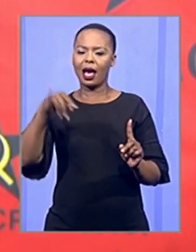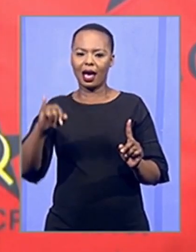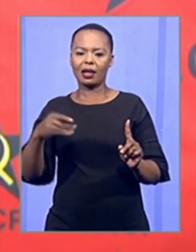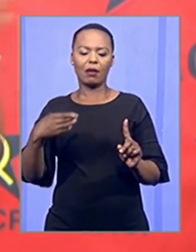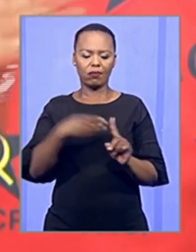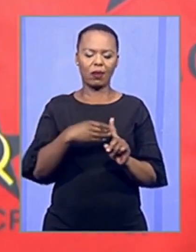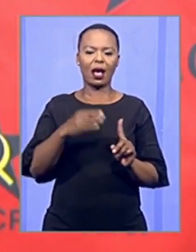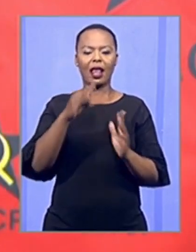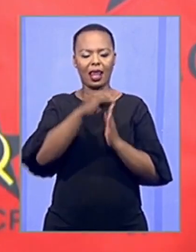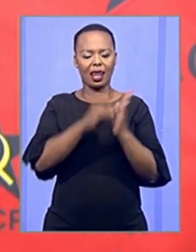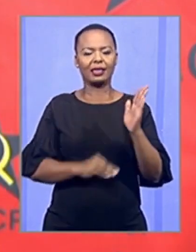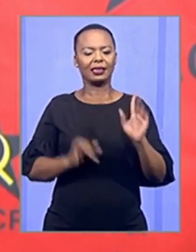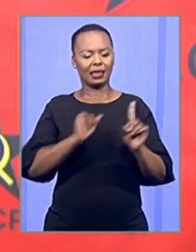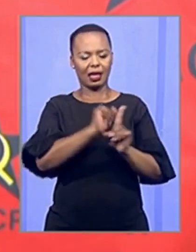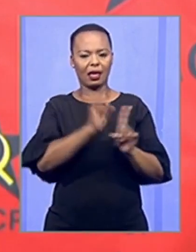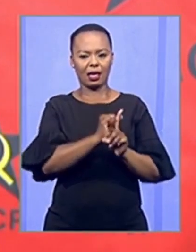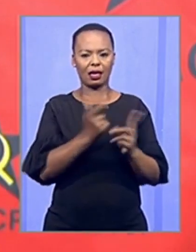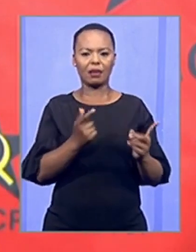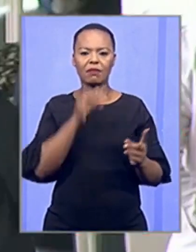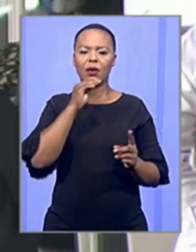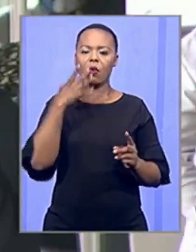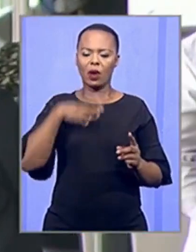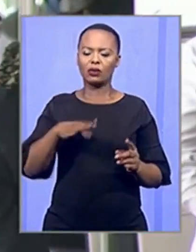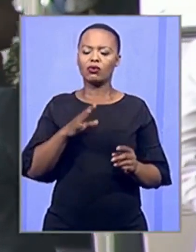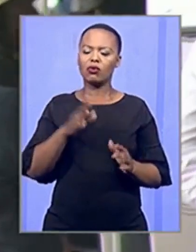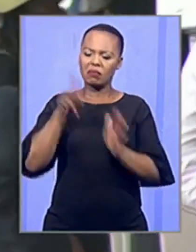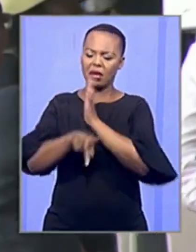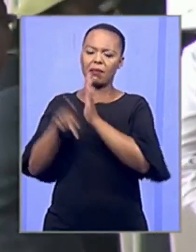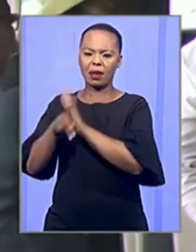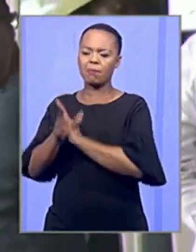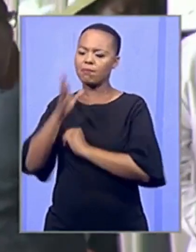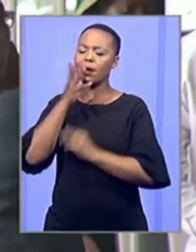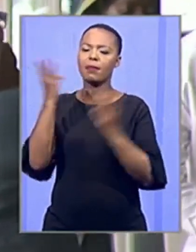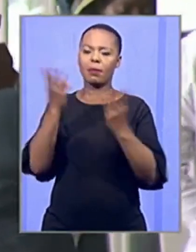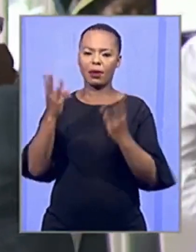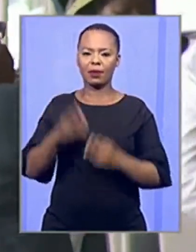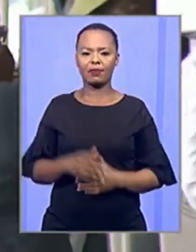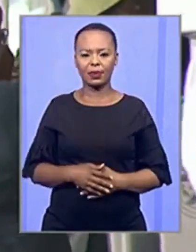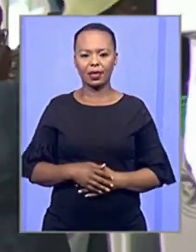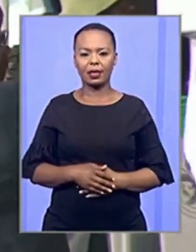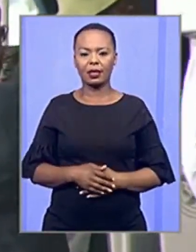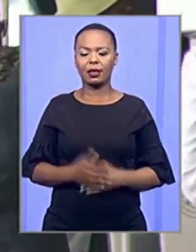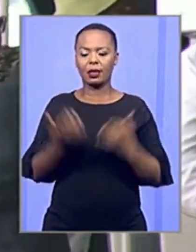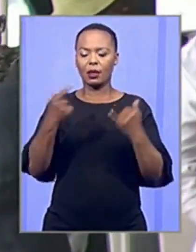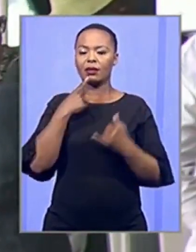indeed, which means that they wanted to kill more people. Mokhutlo wa re o solofela fa kopano